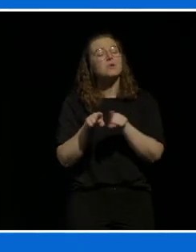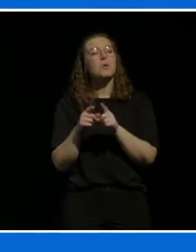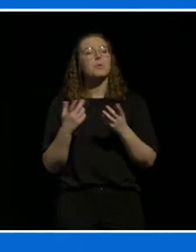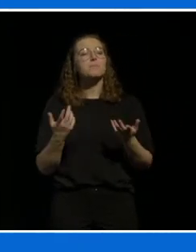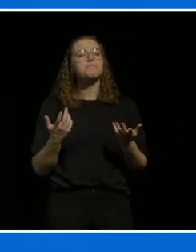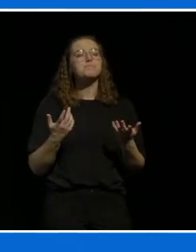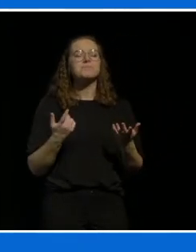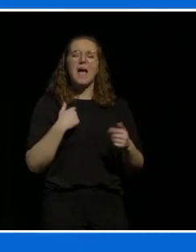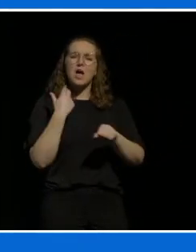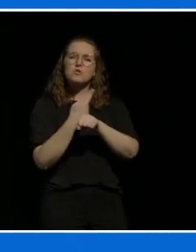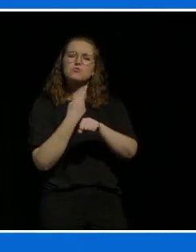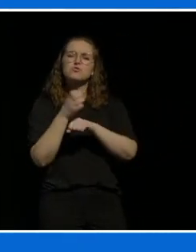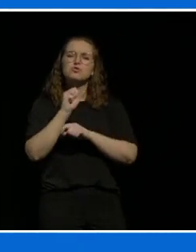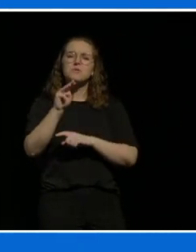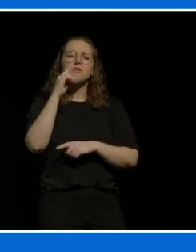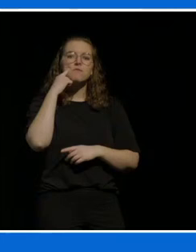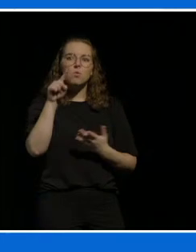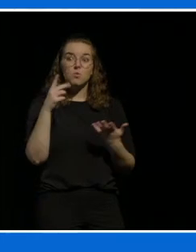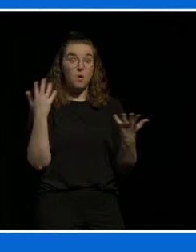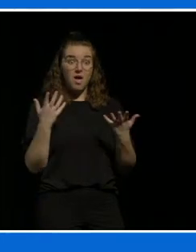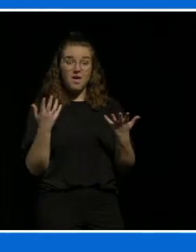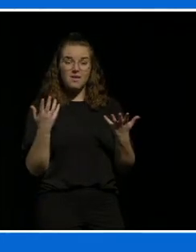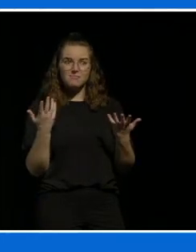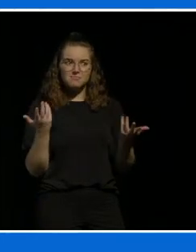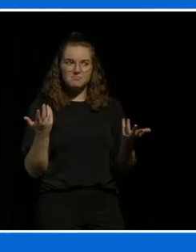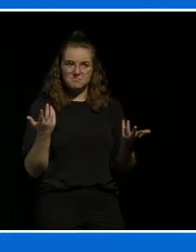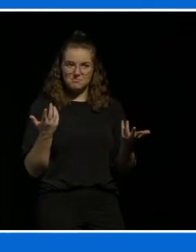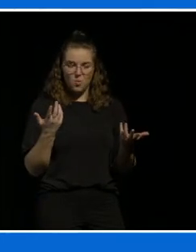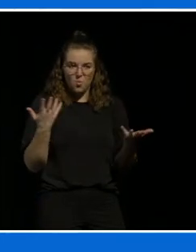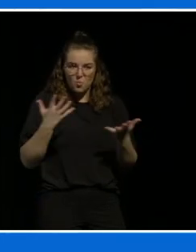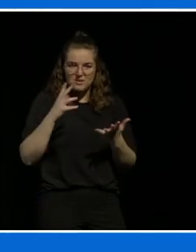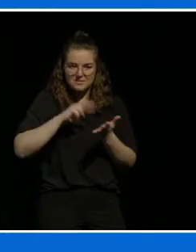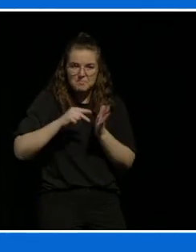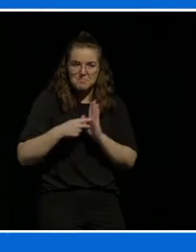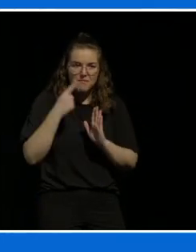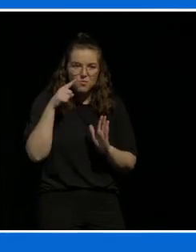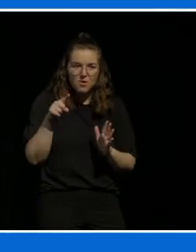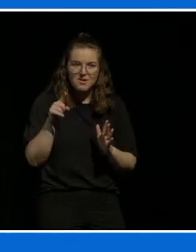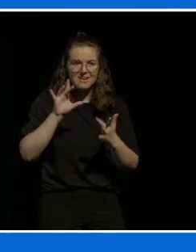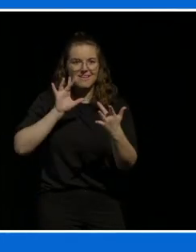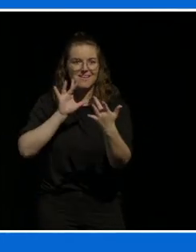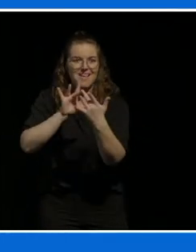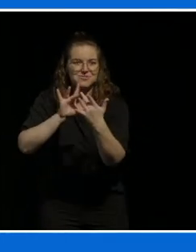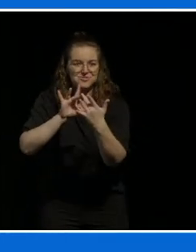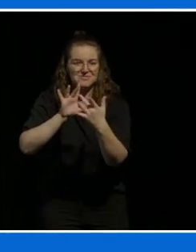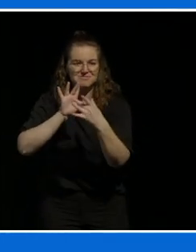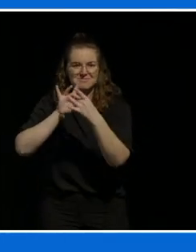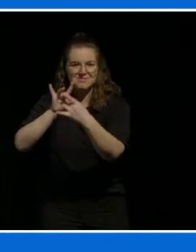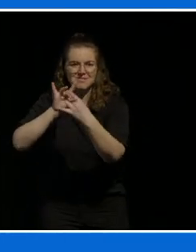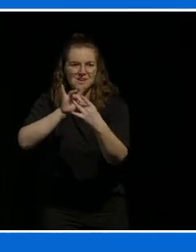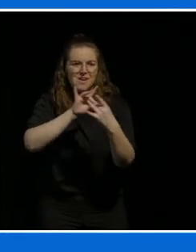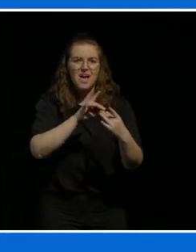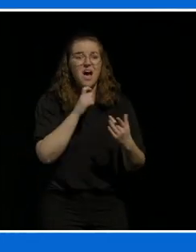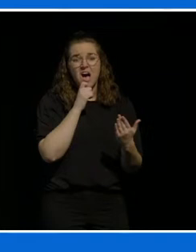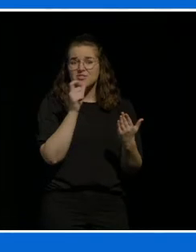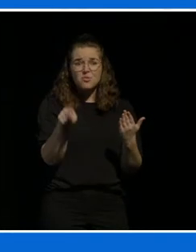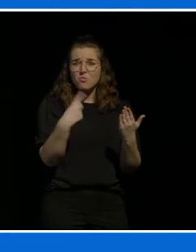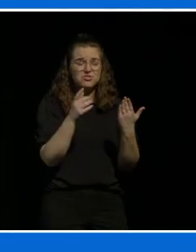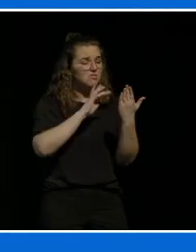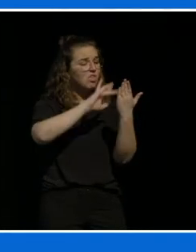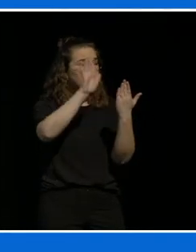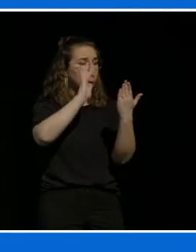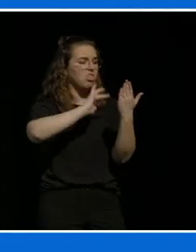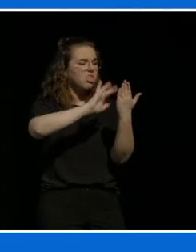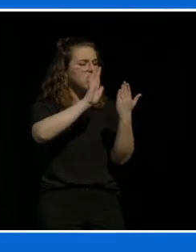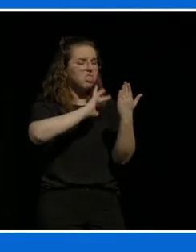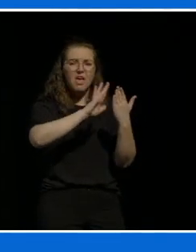I utilize it for what it's meant to be used for, connection. I don't just scroll. I have, like, really deep and meaningful conversations in DMs